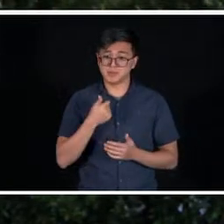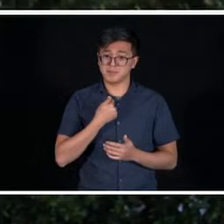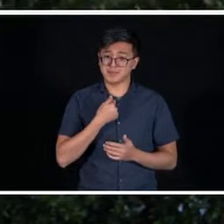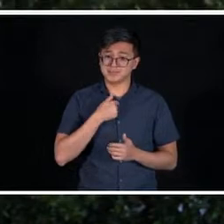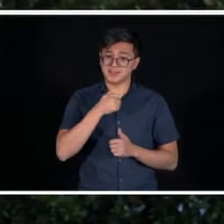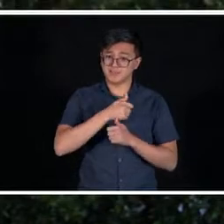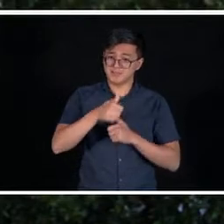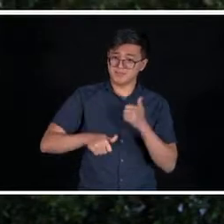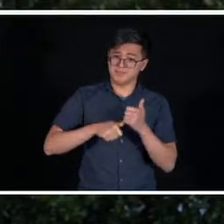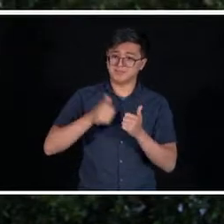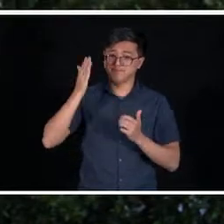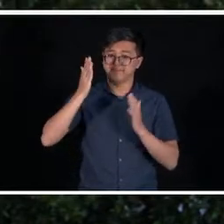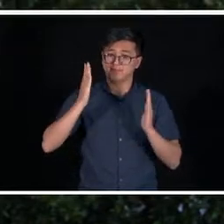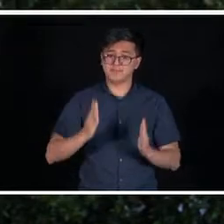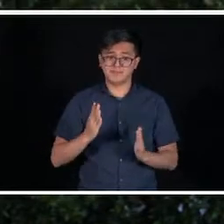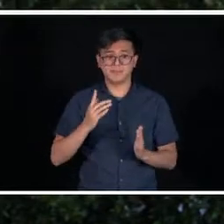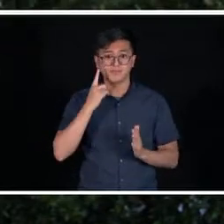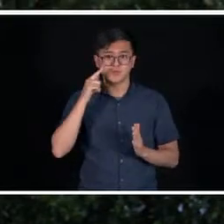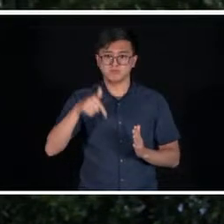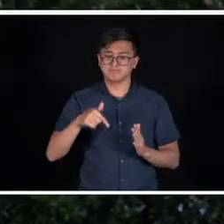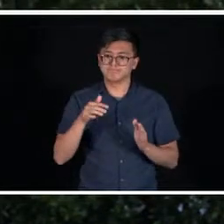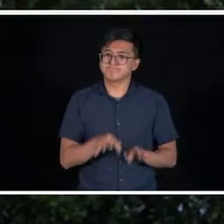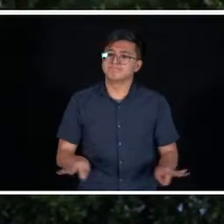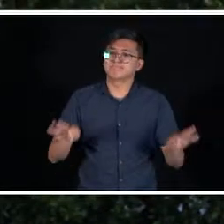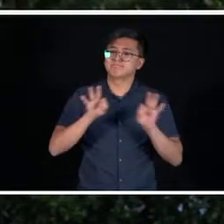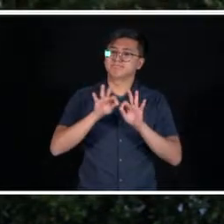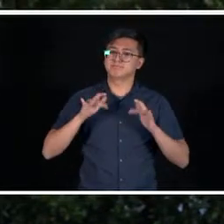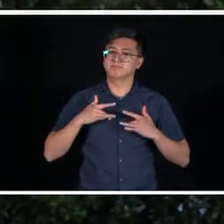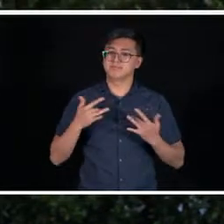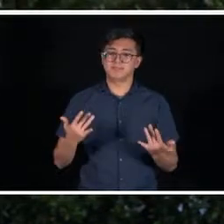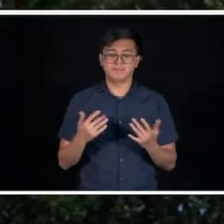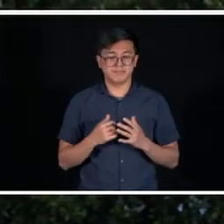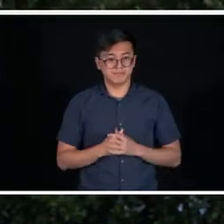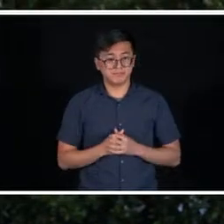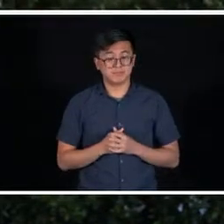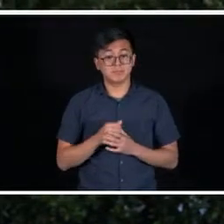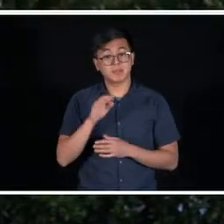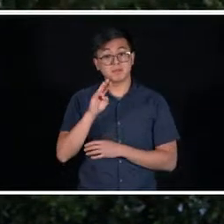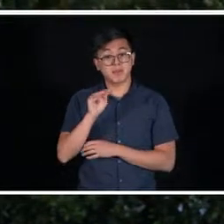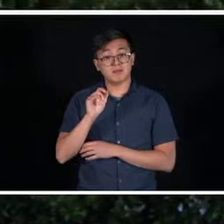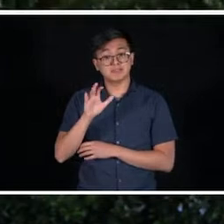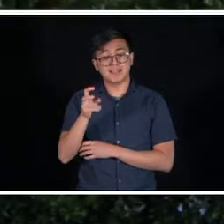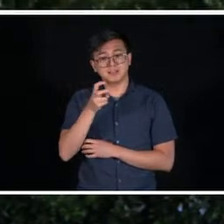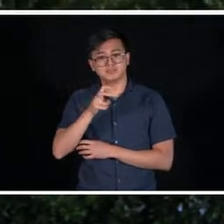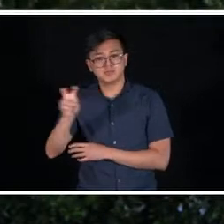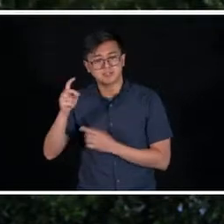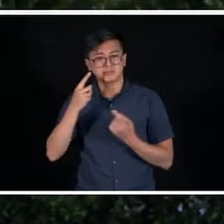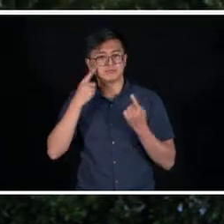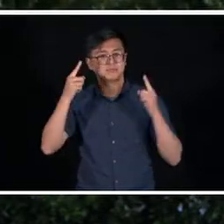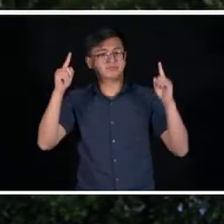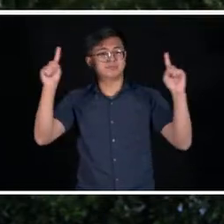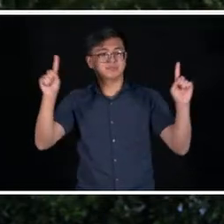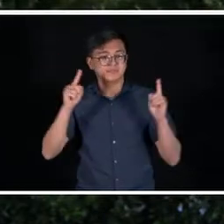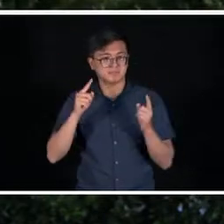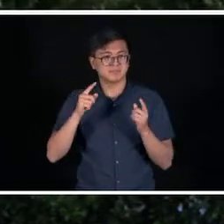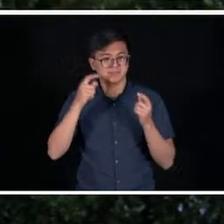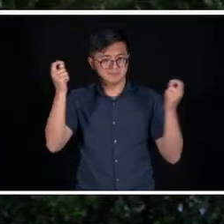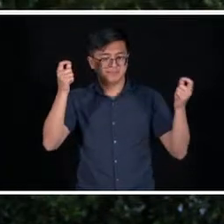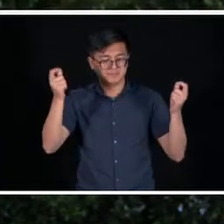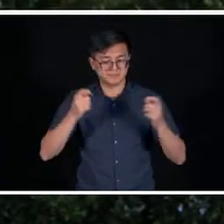speaker for this significant occasion, the Mt SAC Transfer Achievement Celebration.